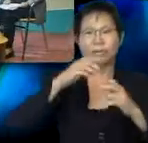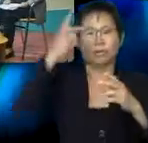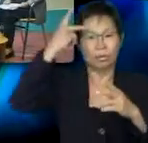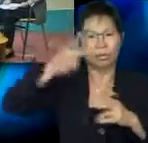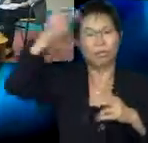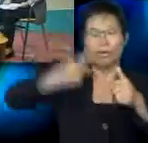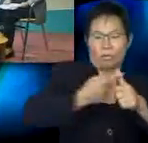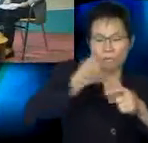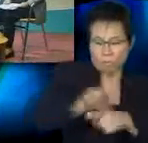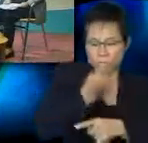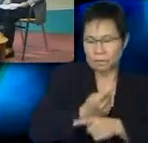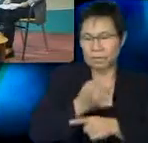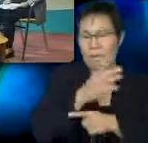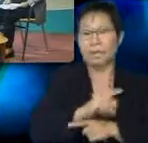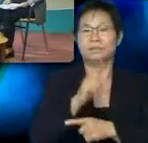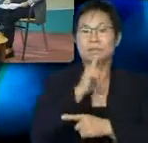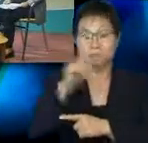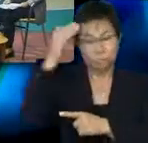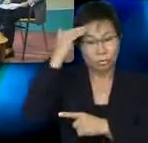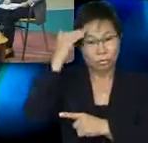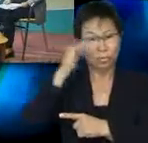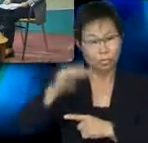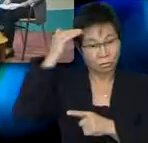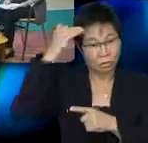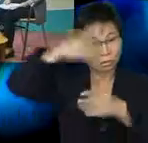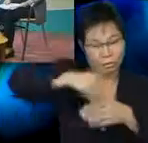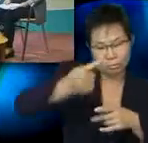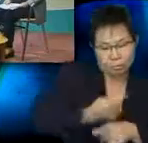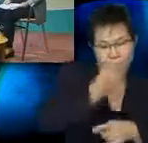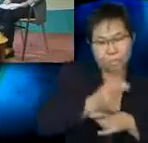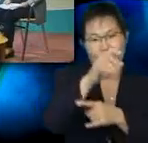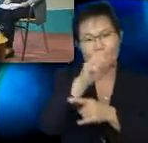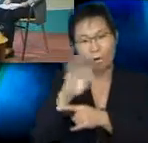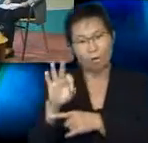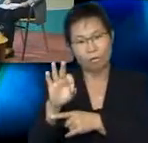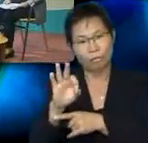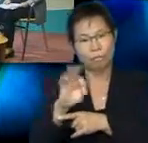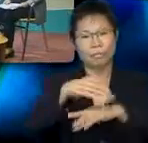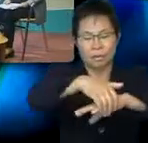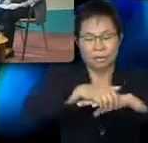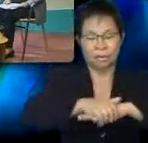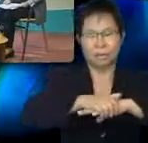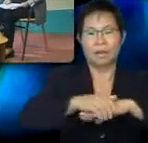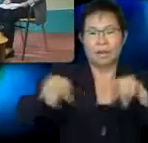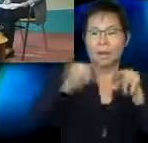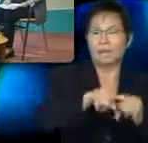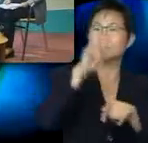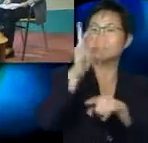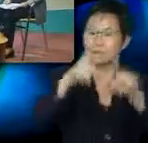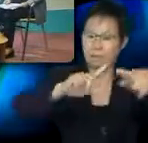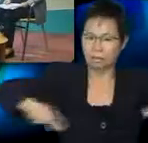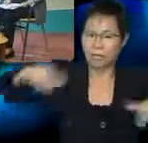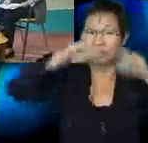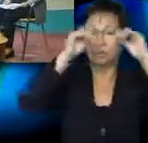as it is realized in the practices of English as a second